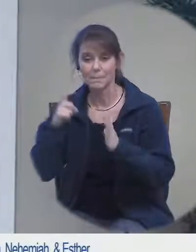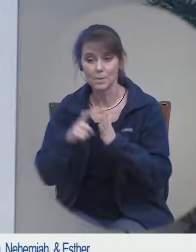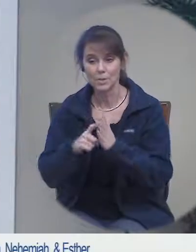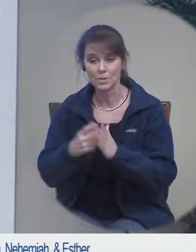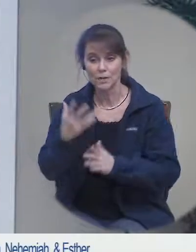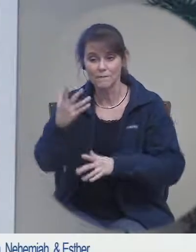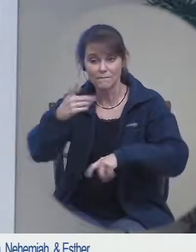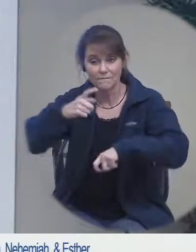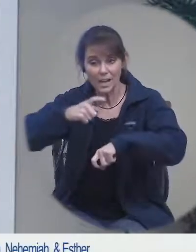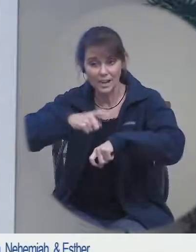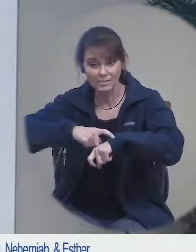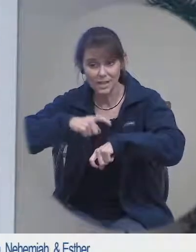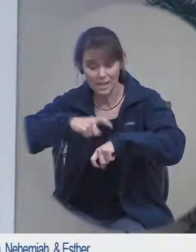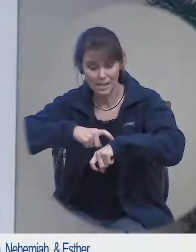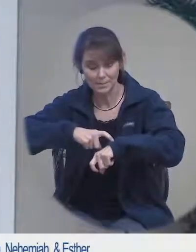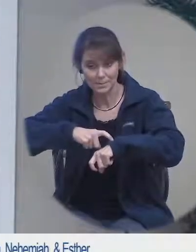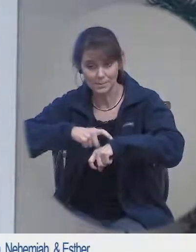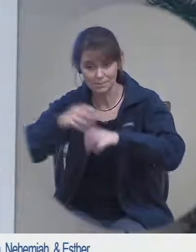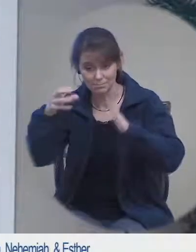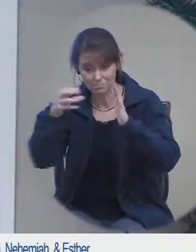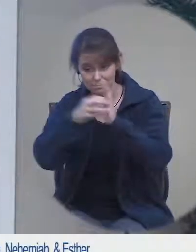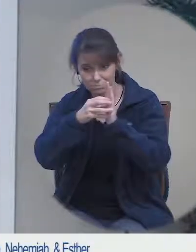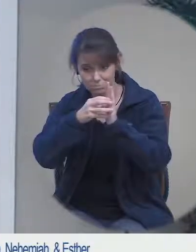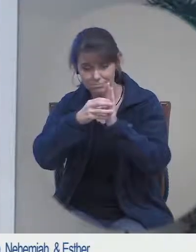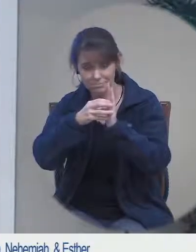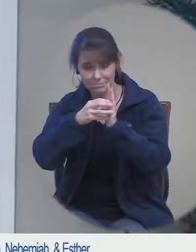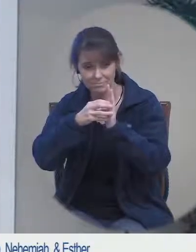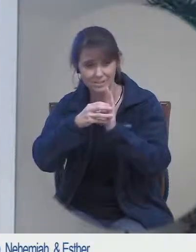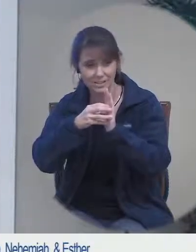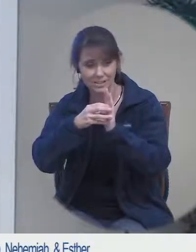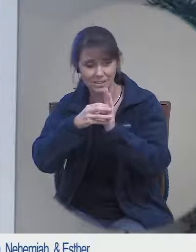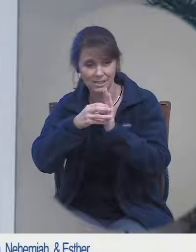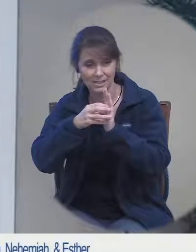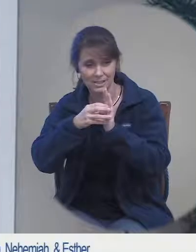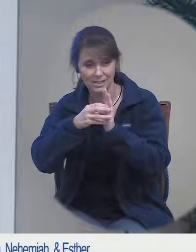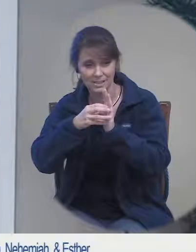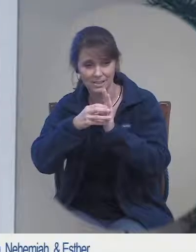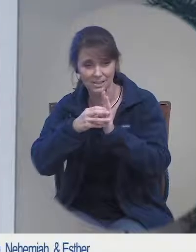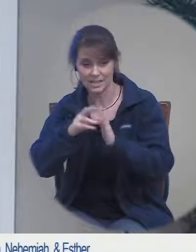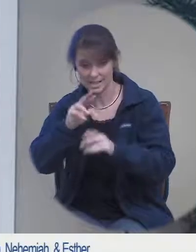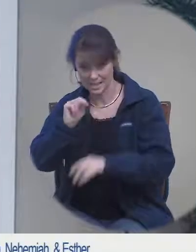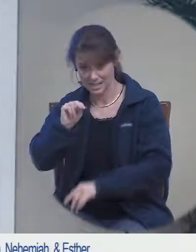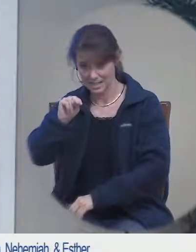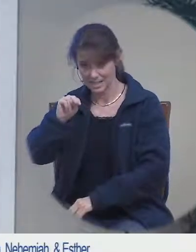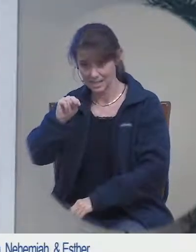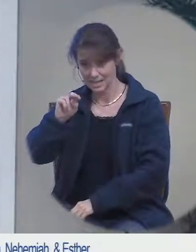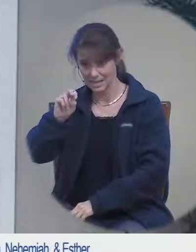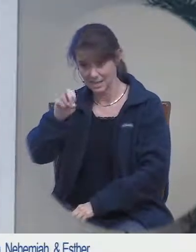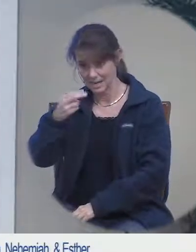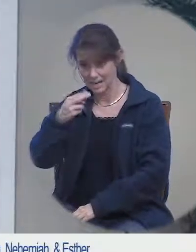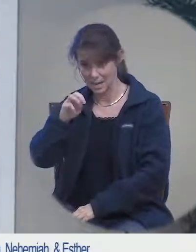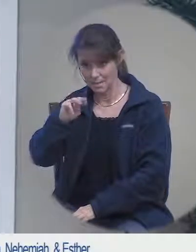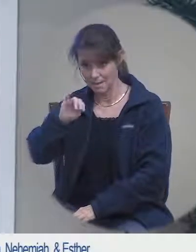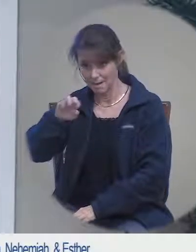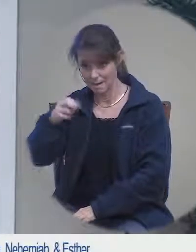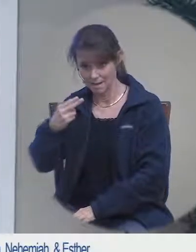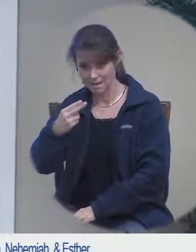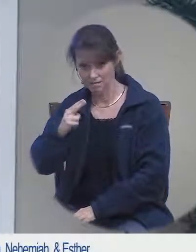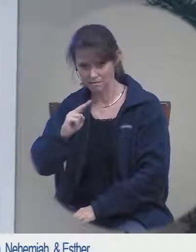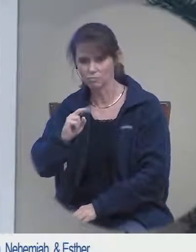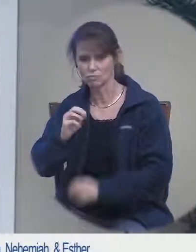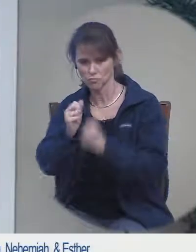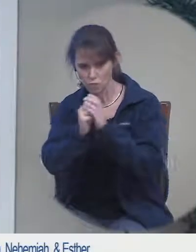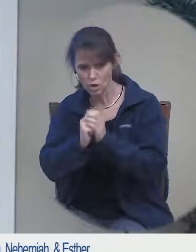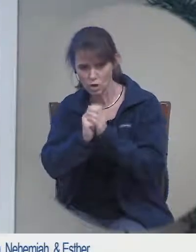2 different ideas. First of all, everything that Nehemiah is doing as far as setting up worship and